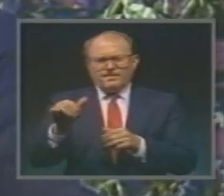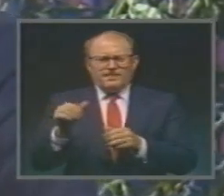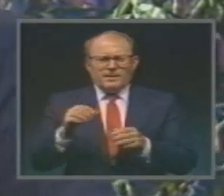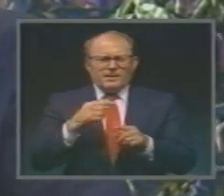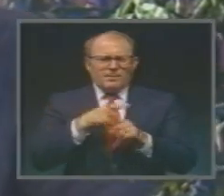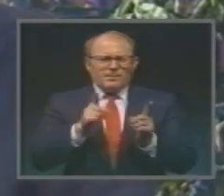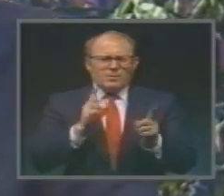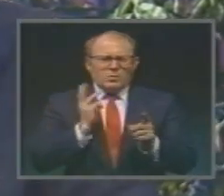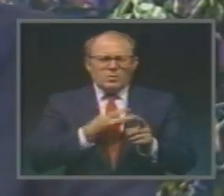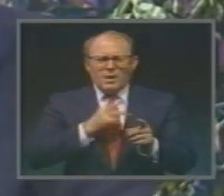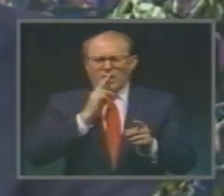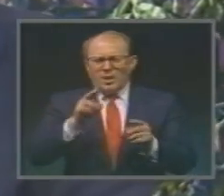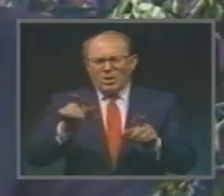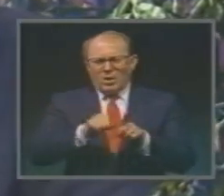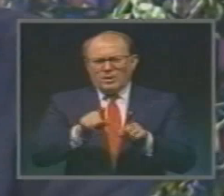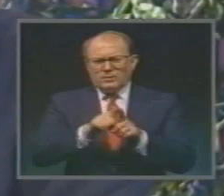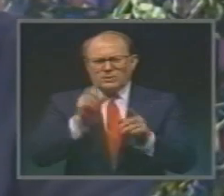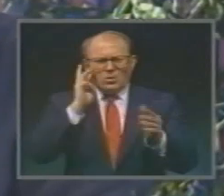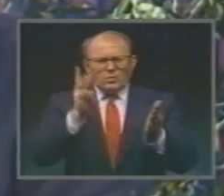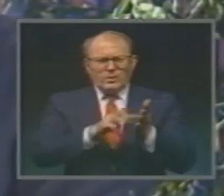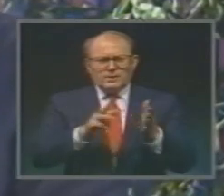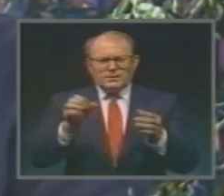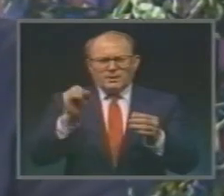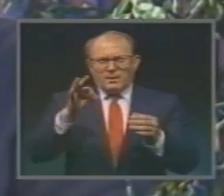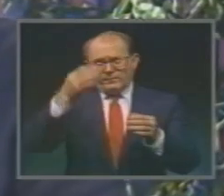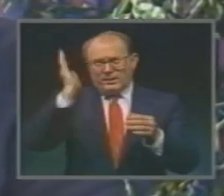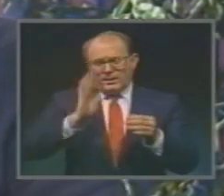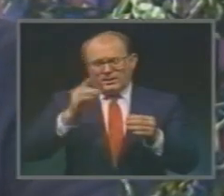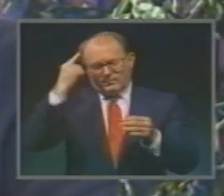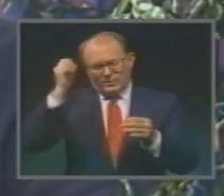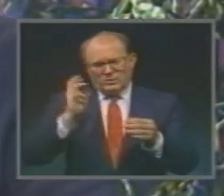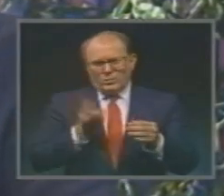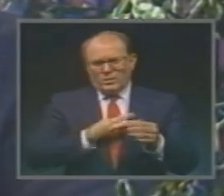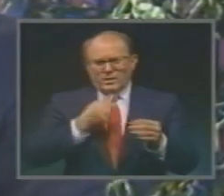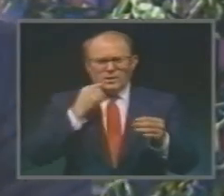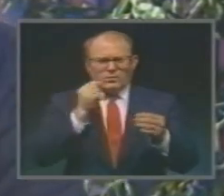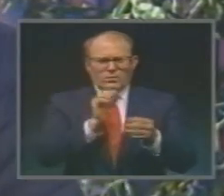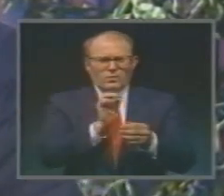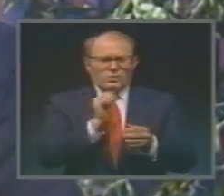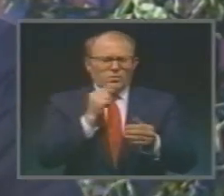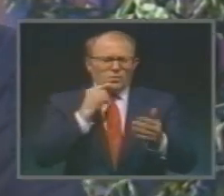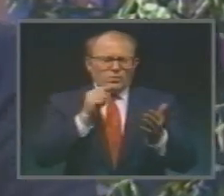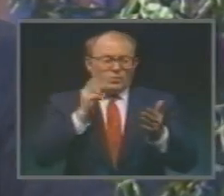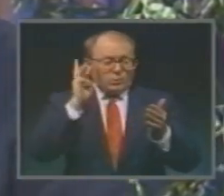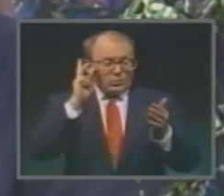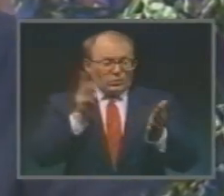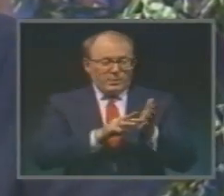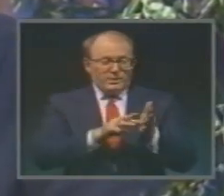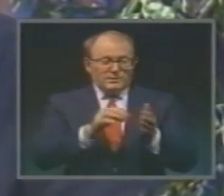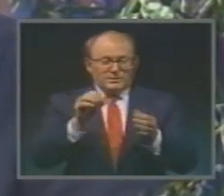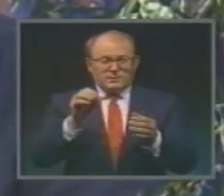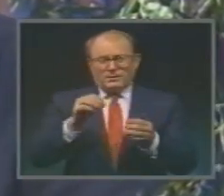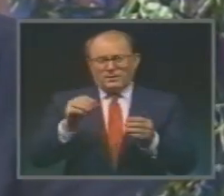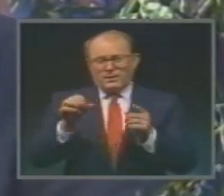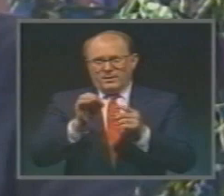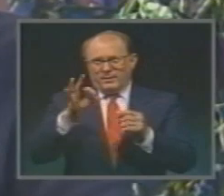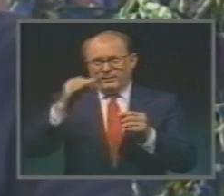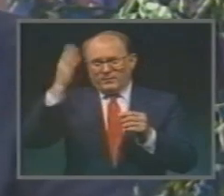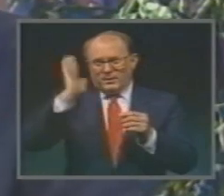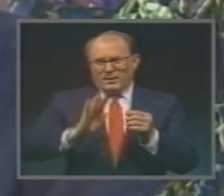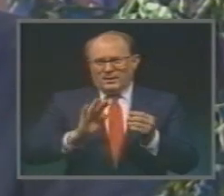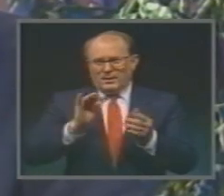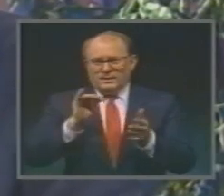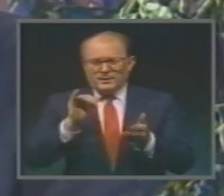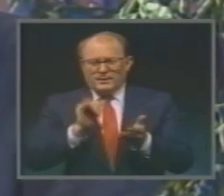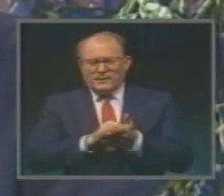Yea, and we are also found witnesses of God, because we have testified of God that he raised up Christ, whom he raised not up at all, if